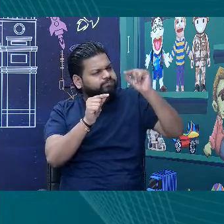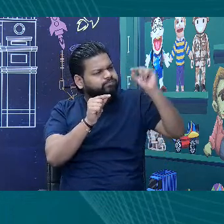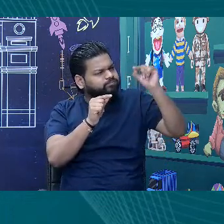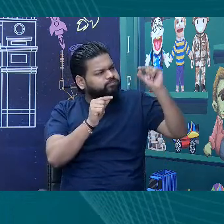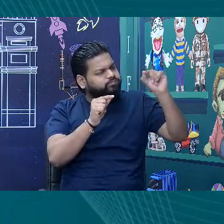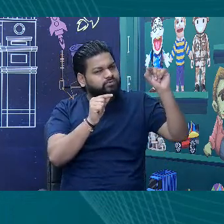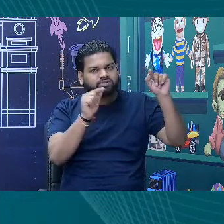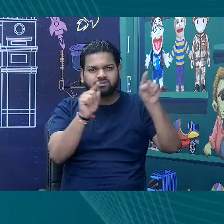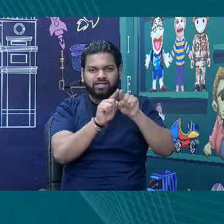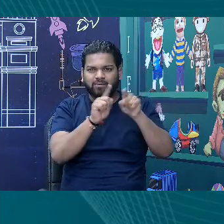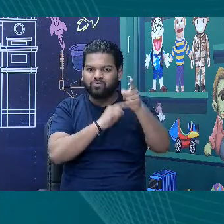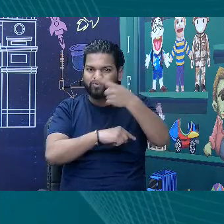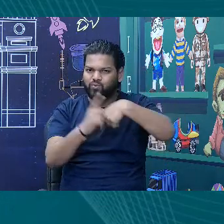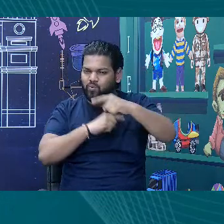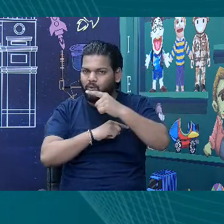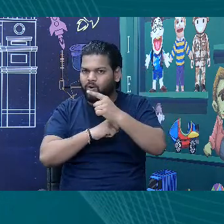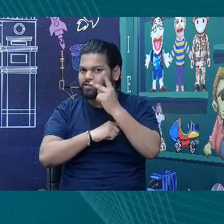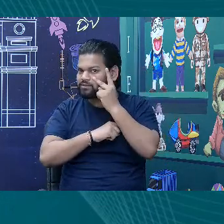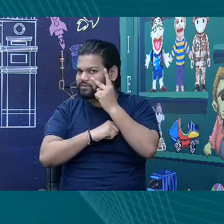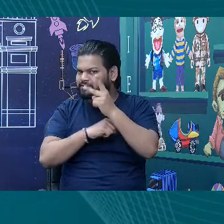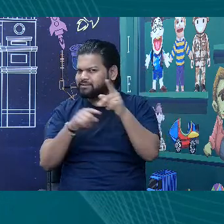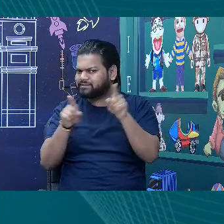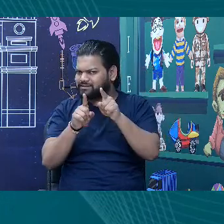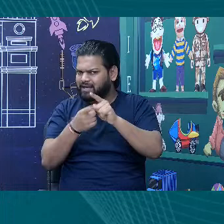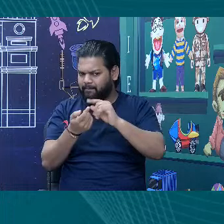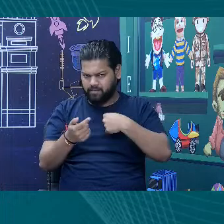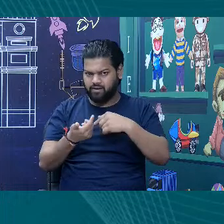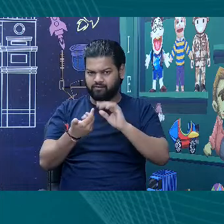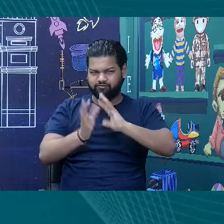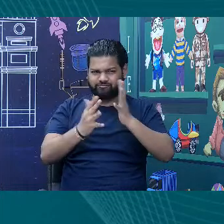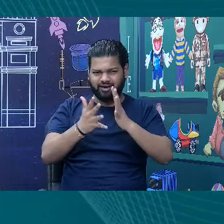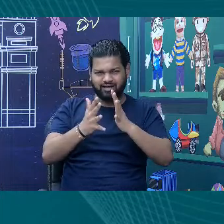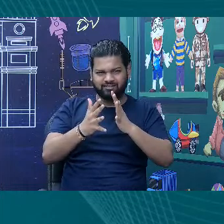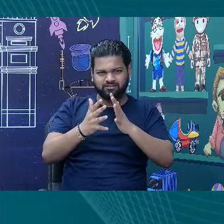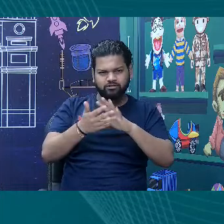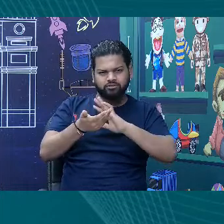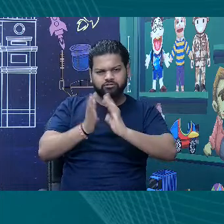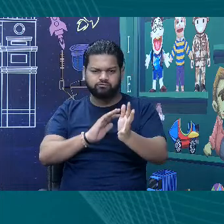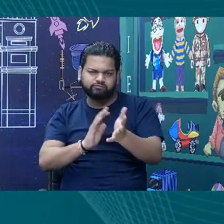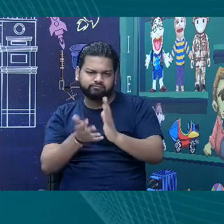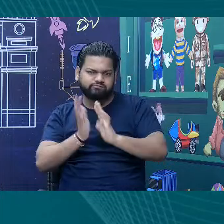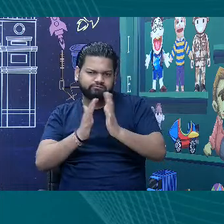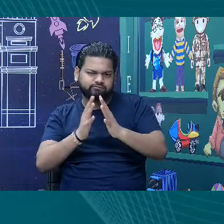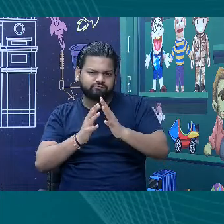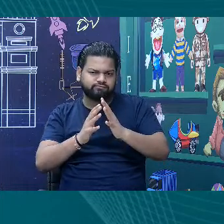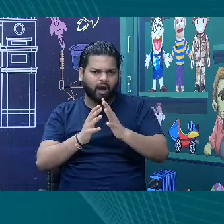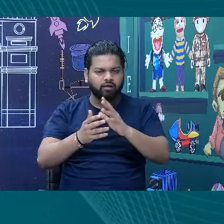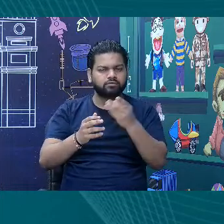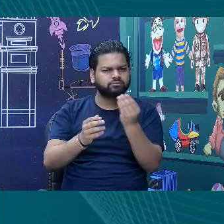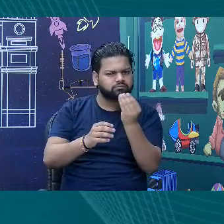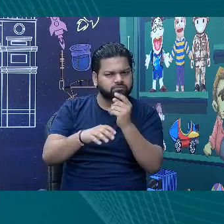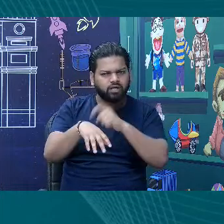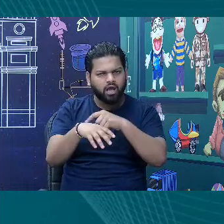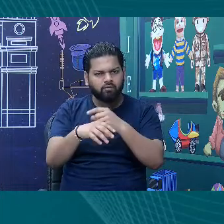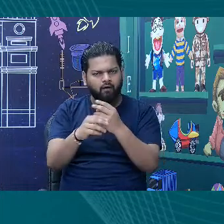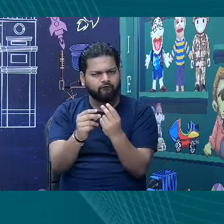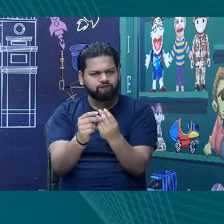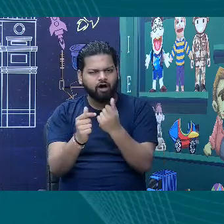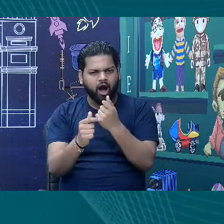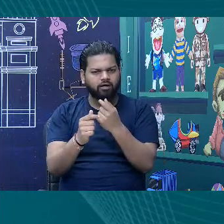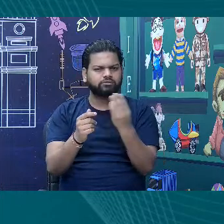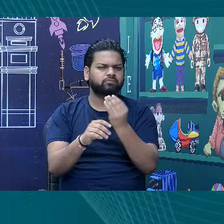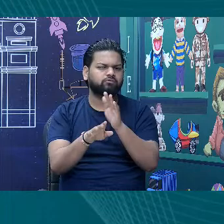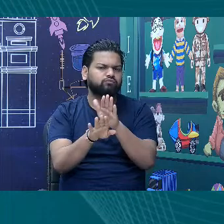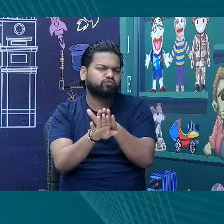voice right now, but when Dr. Hawking spoke, since it was a computer speaking for him, there was no inflection in his